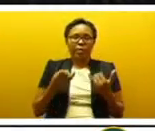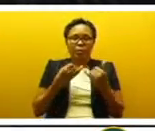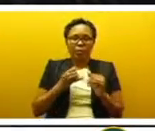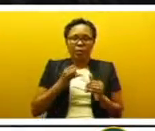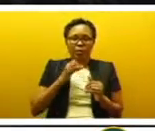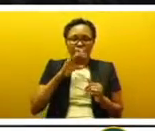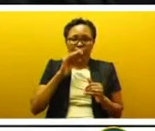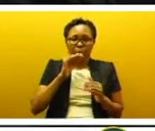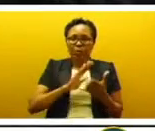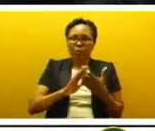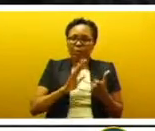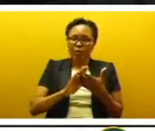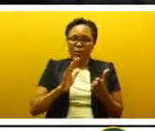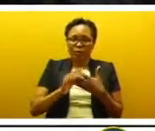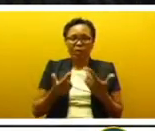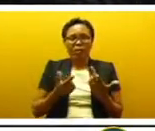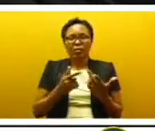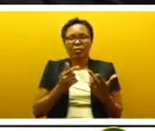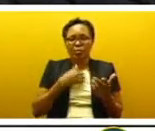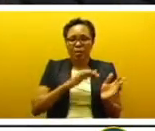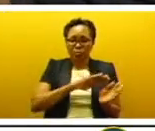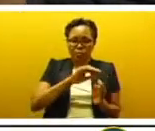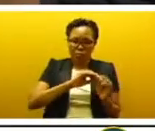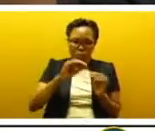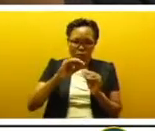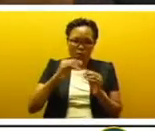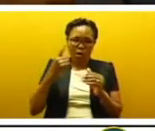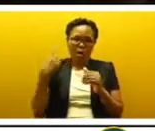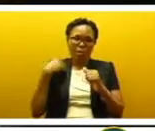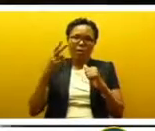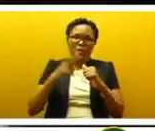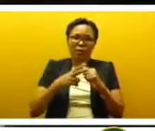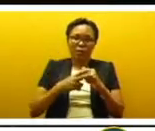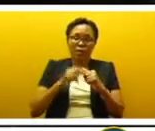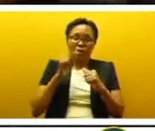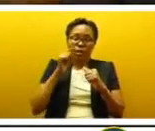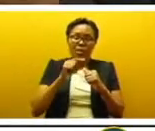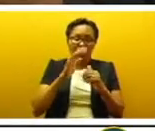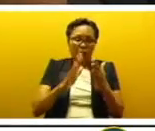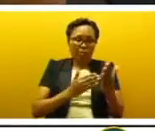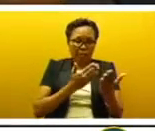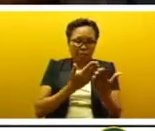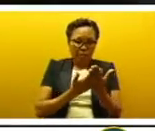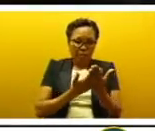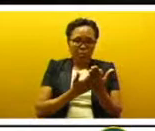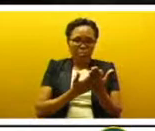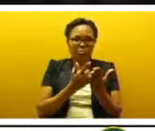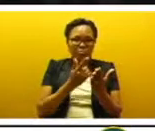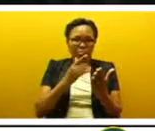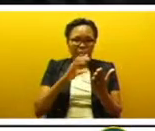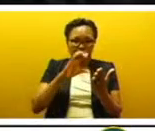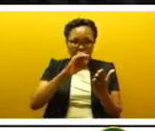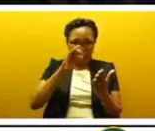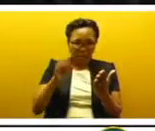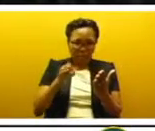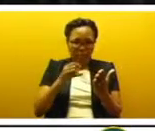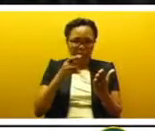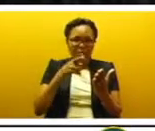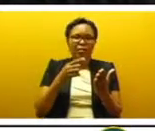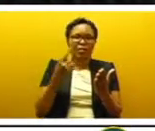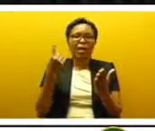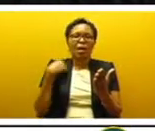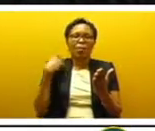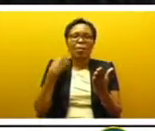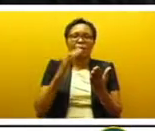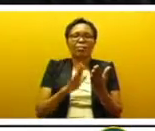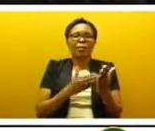petition, number 7. This petition, Madam CJ, is actually a numbers petition. I didn't want to make a